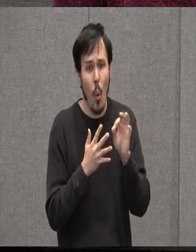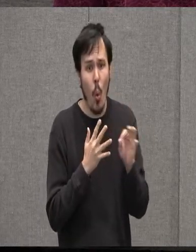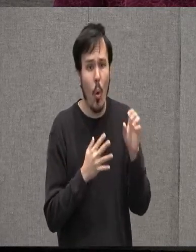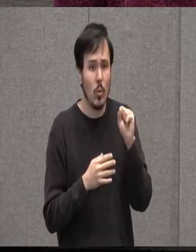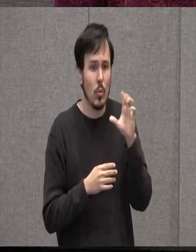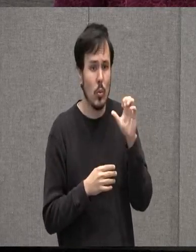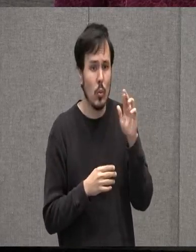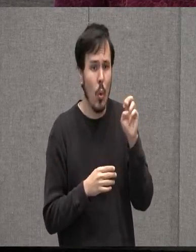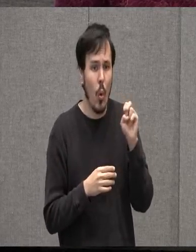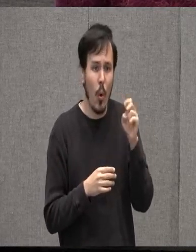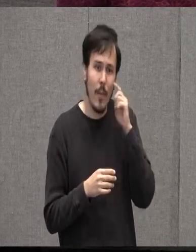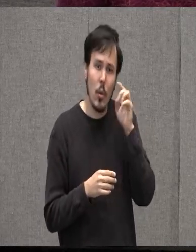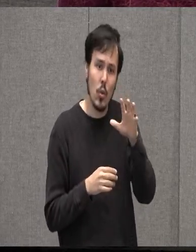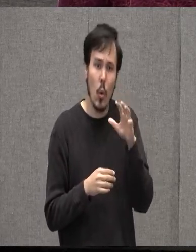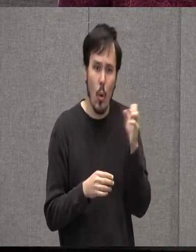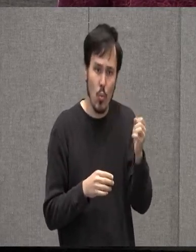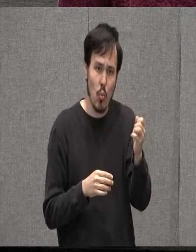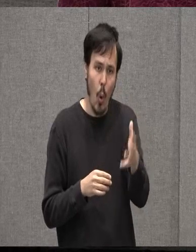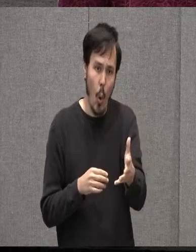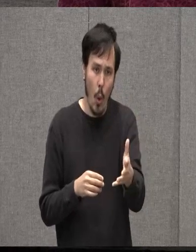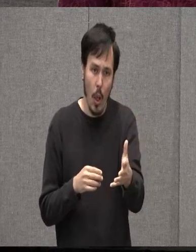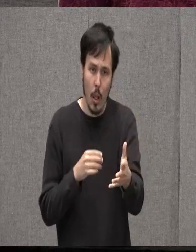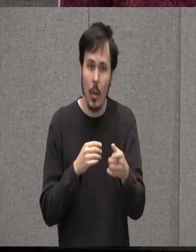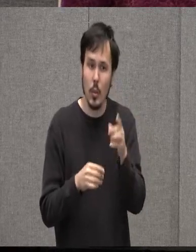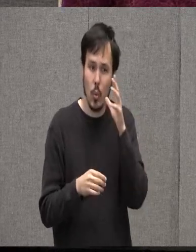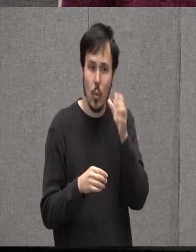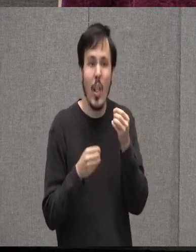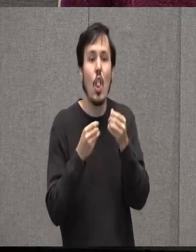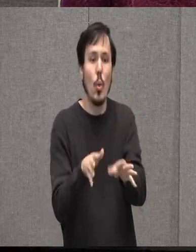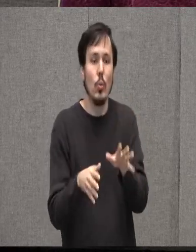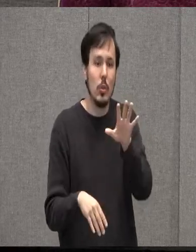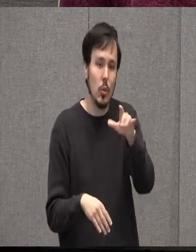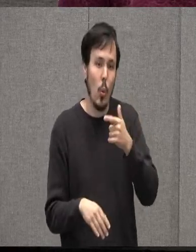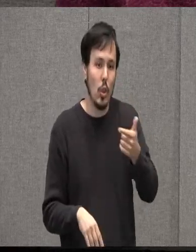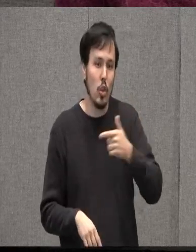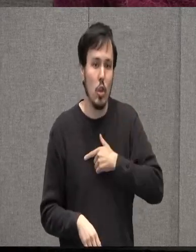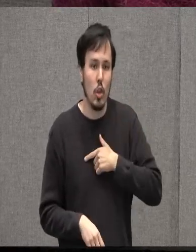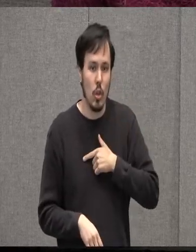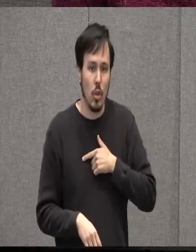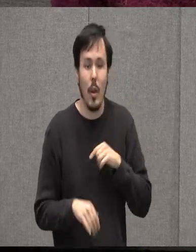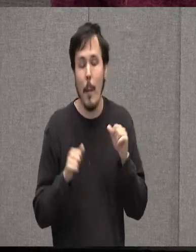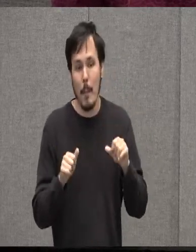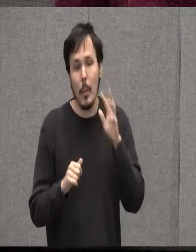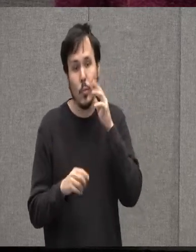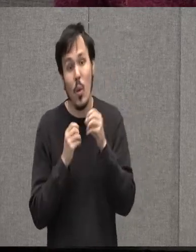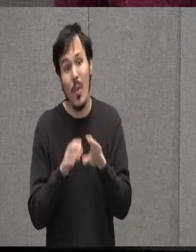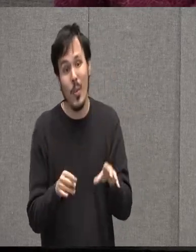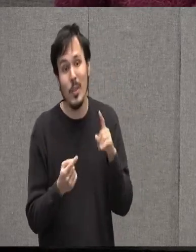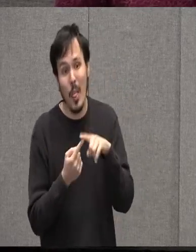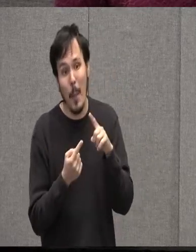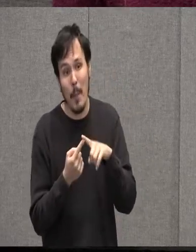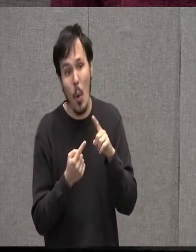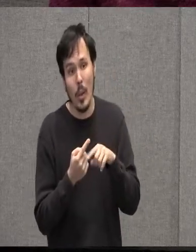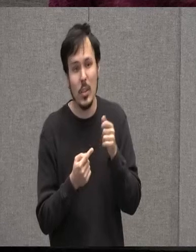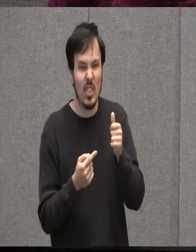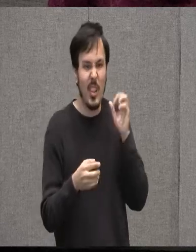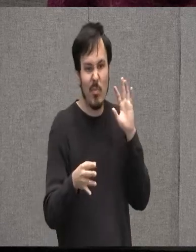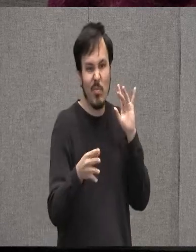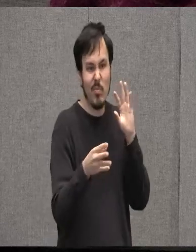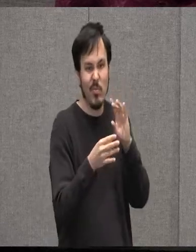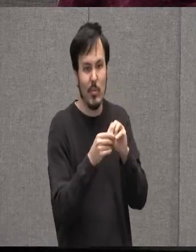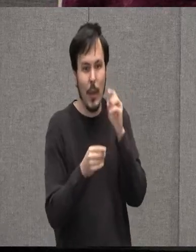is 400, and so on. And we're going to try to do this and practice our mental math a little bit because these are, pretty